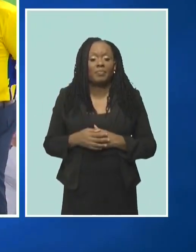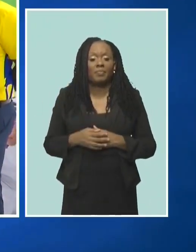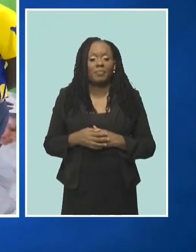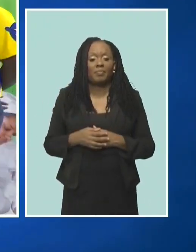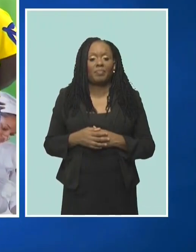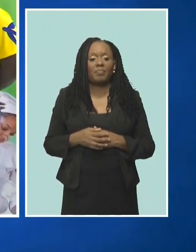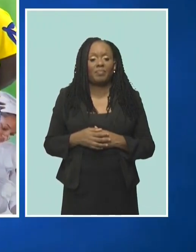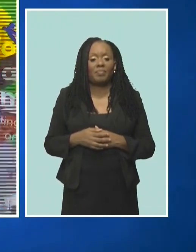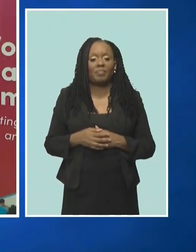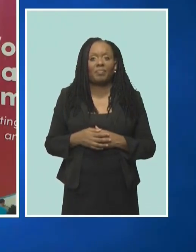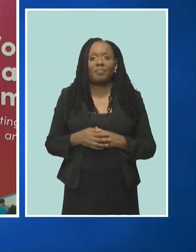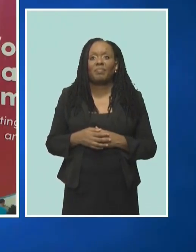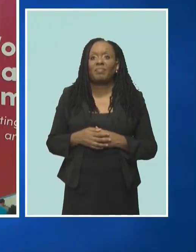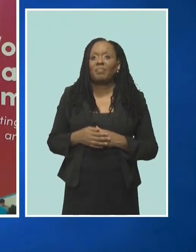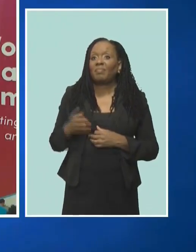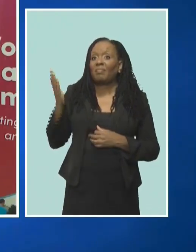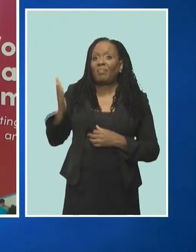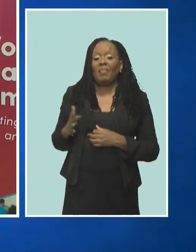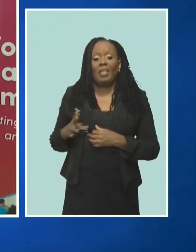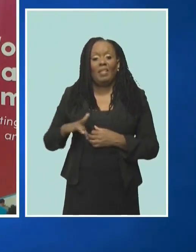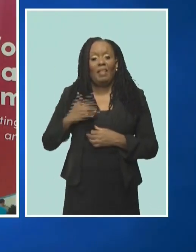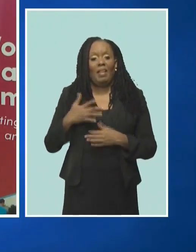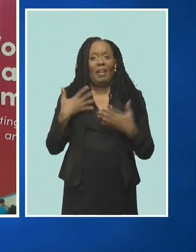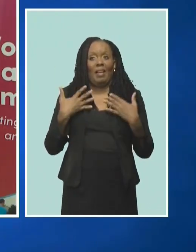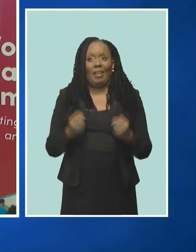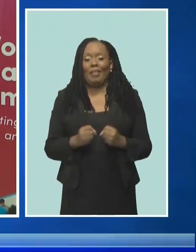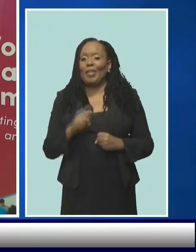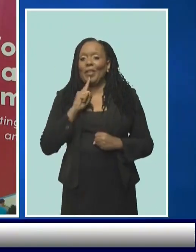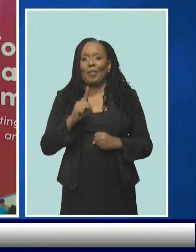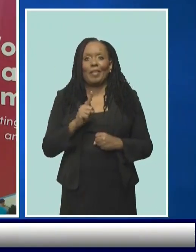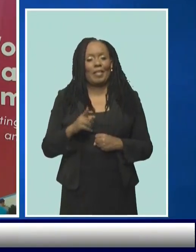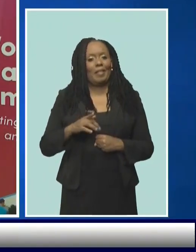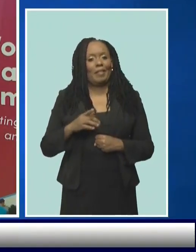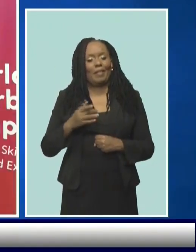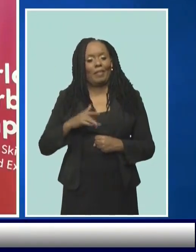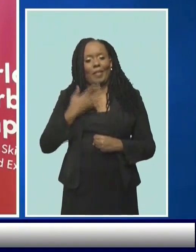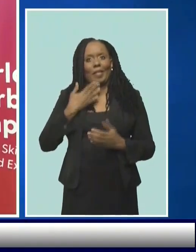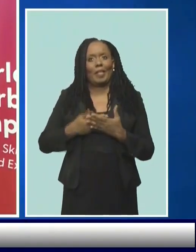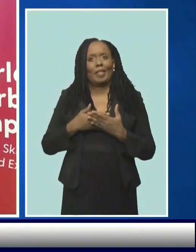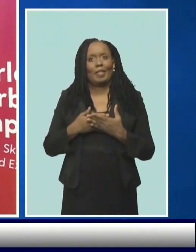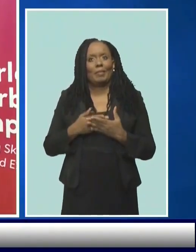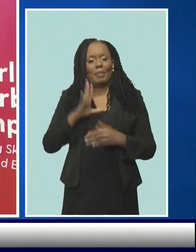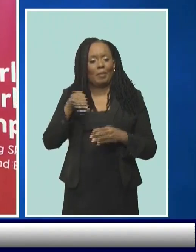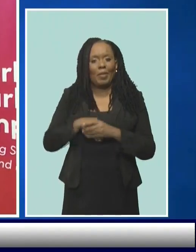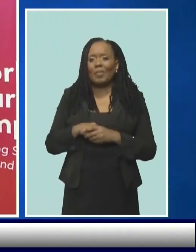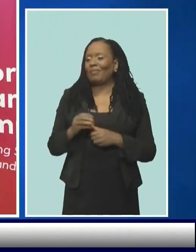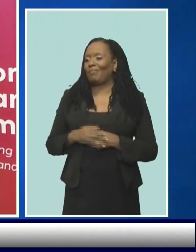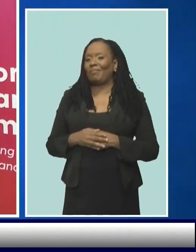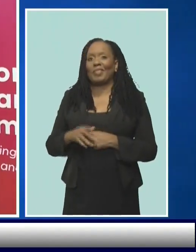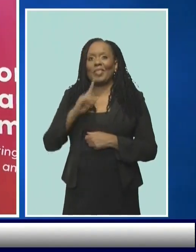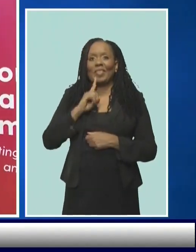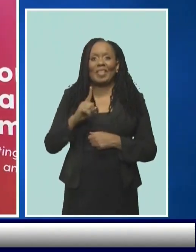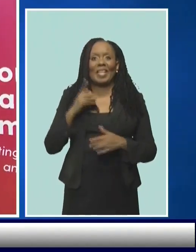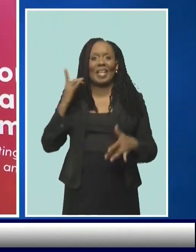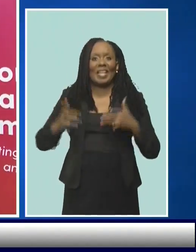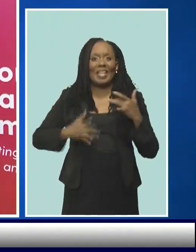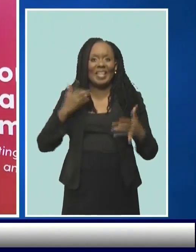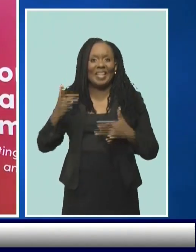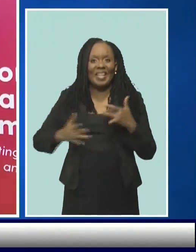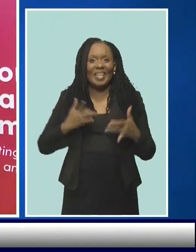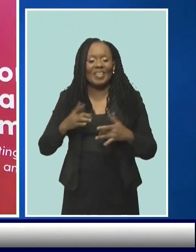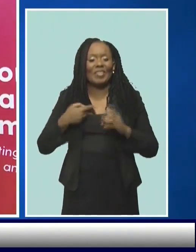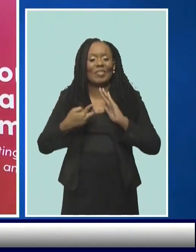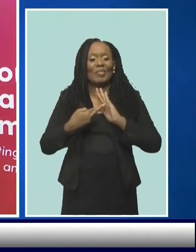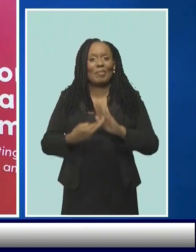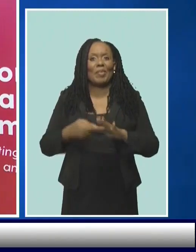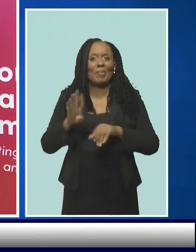I'm feeling pretty confident, really excited to be a part of such a big thing going on in the world. I'm just really excited to go and represent Barbados and my